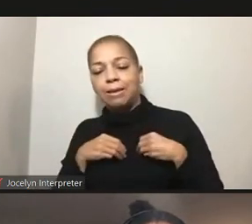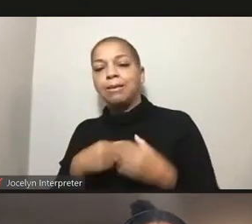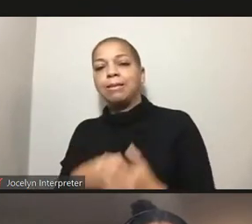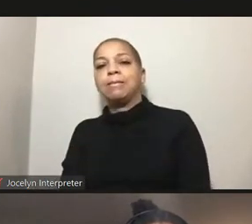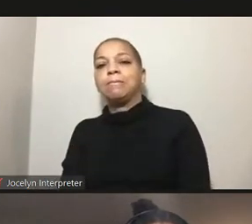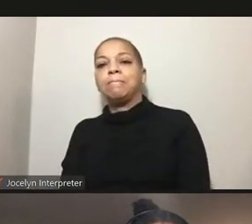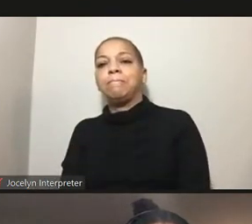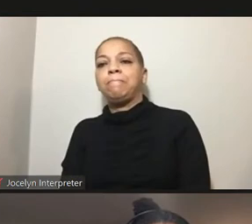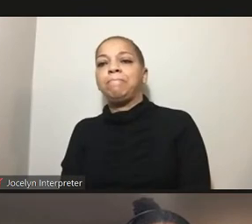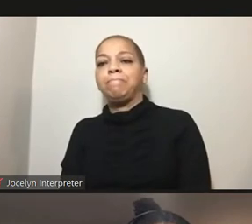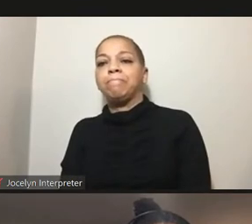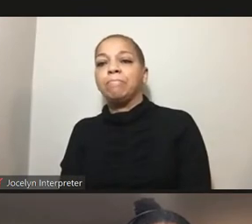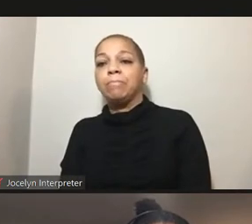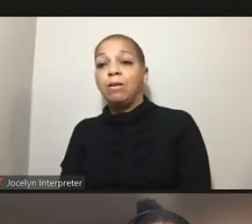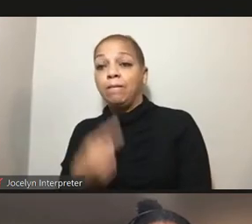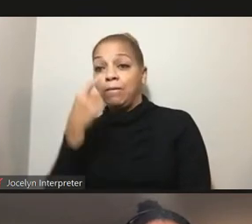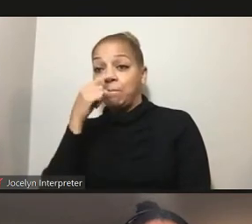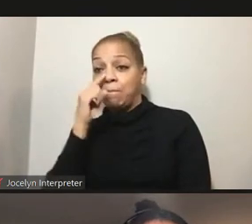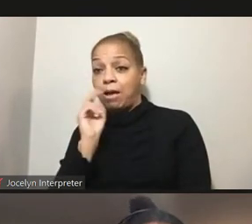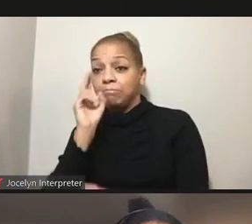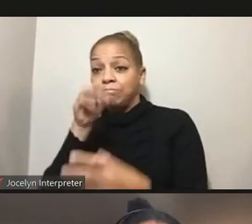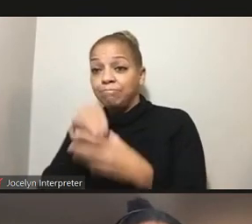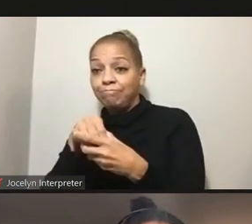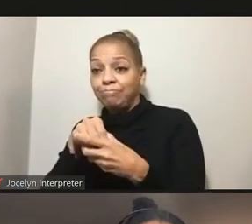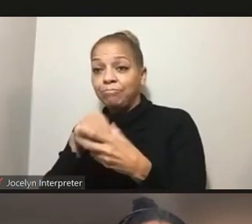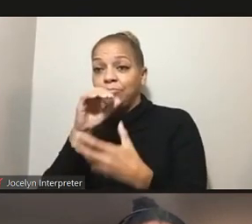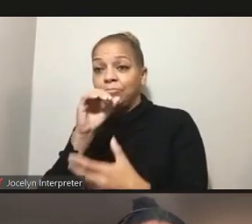Can I jump in there just a bit?